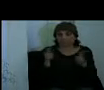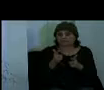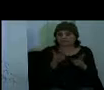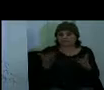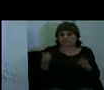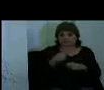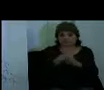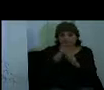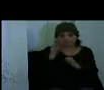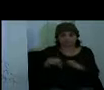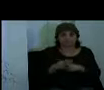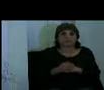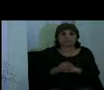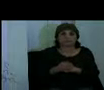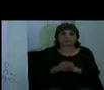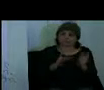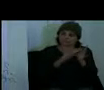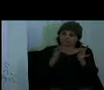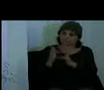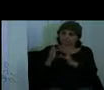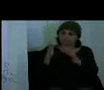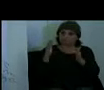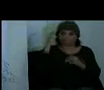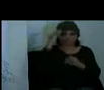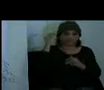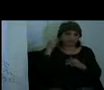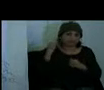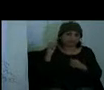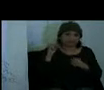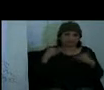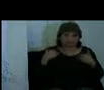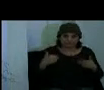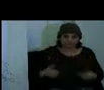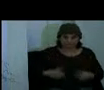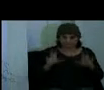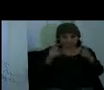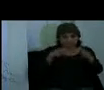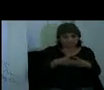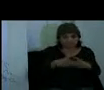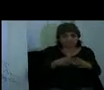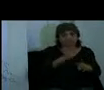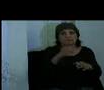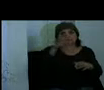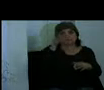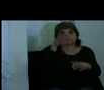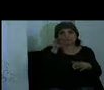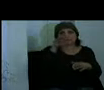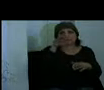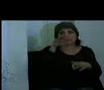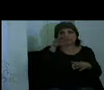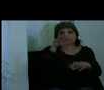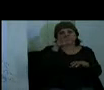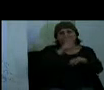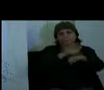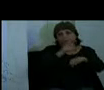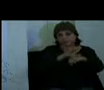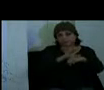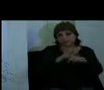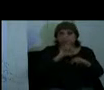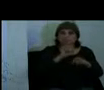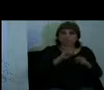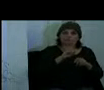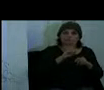And Jesus is the head of the body, the church, who is the beginning, the firstborn from the